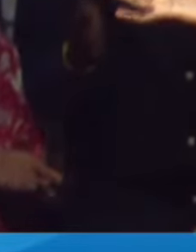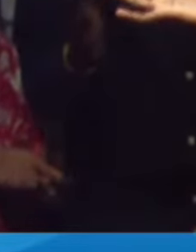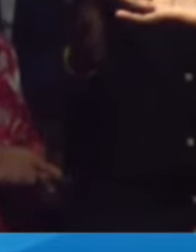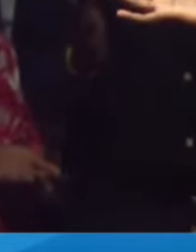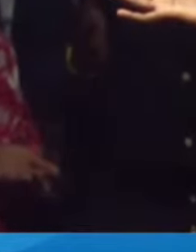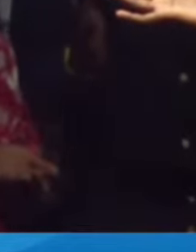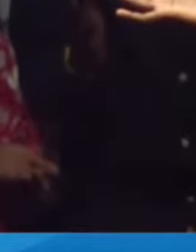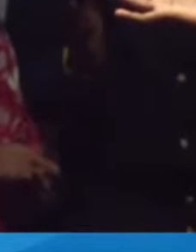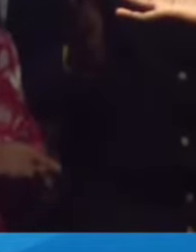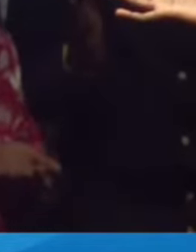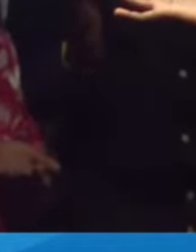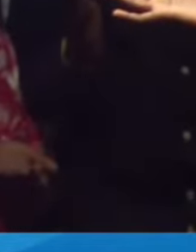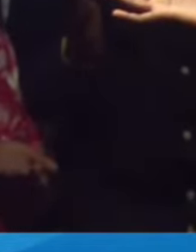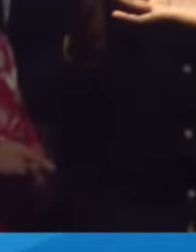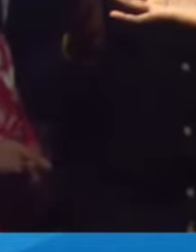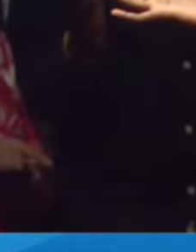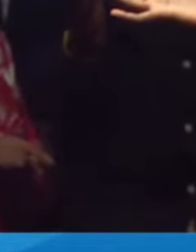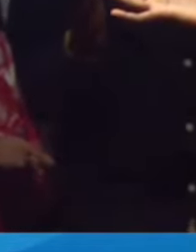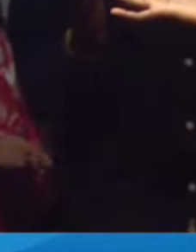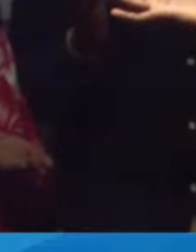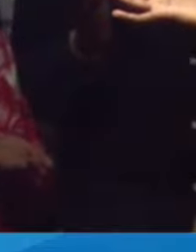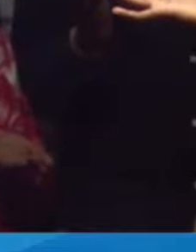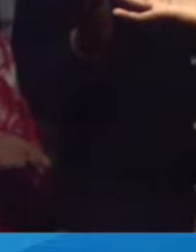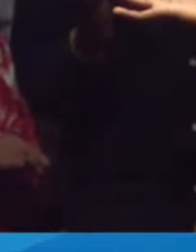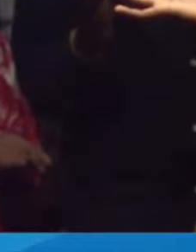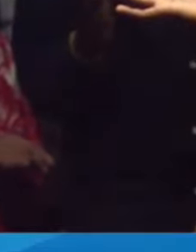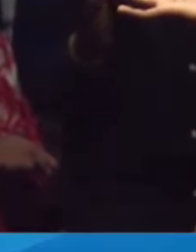Jesus oh